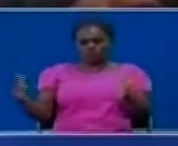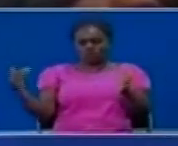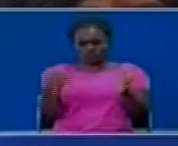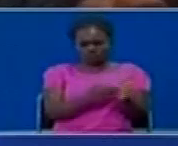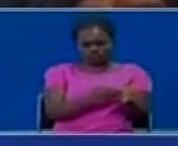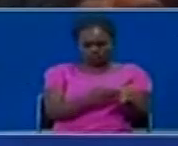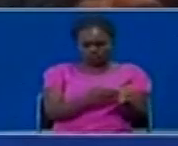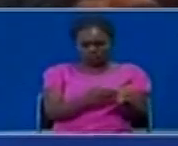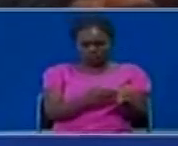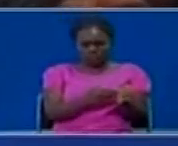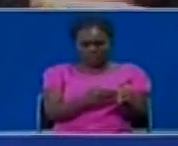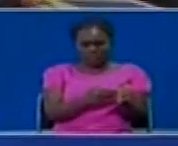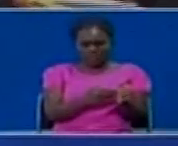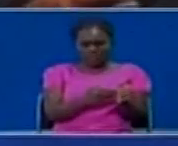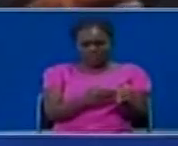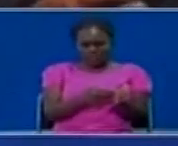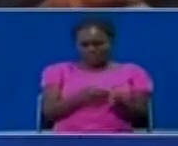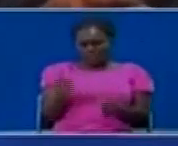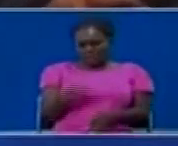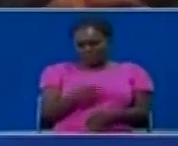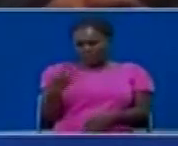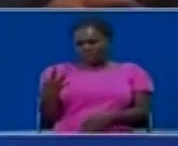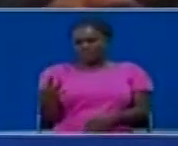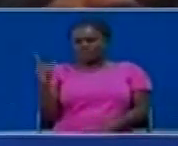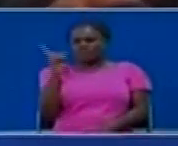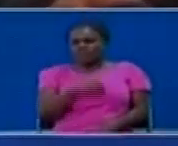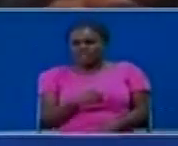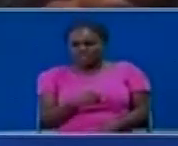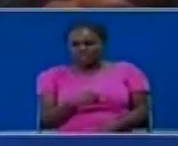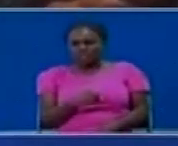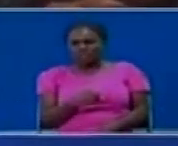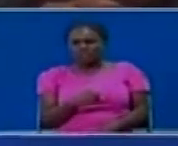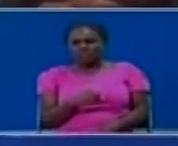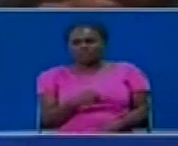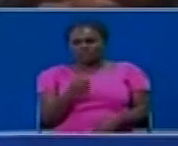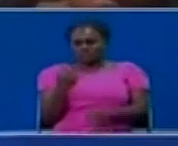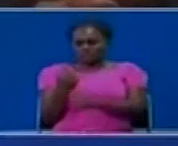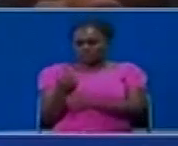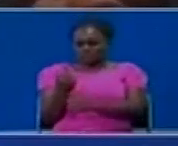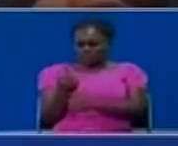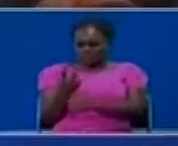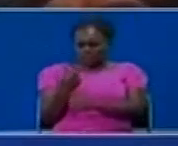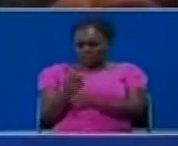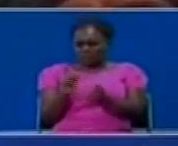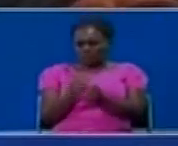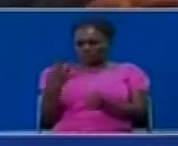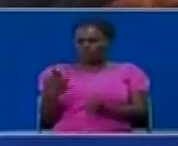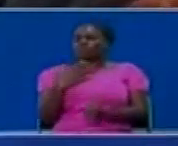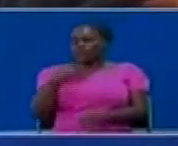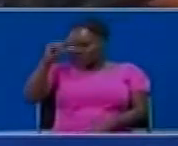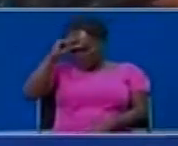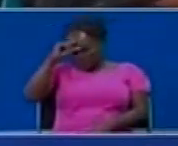stopover. Within 3 months, the 3 months has elapsed. On December 13, we want the Kenyan government